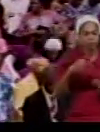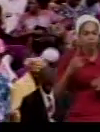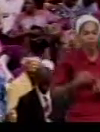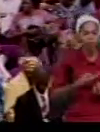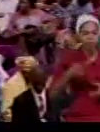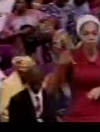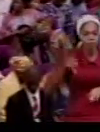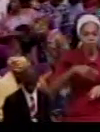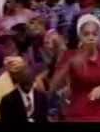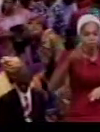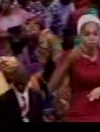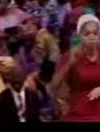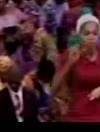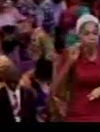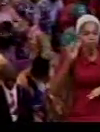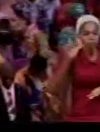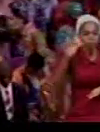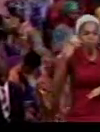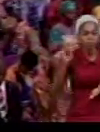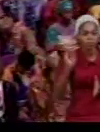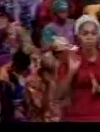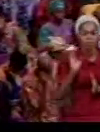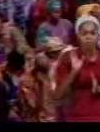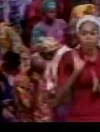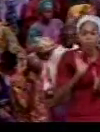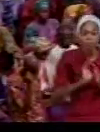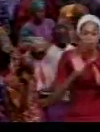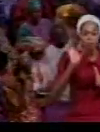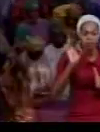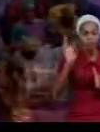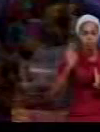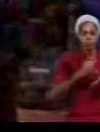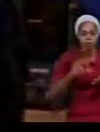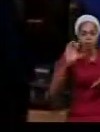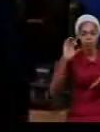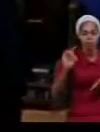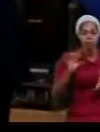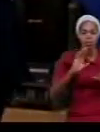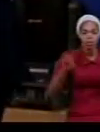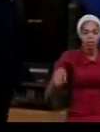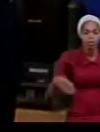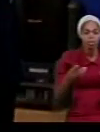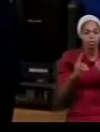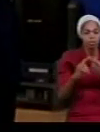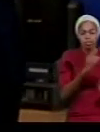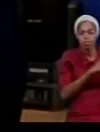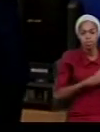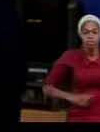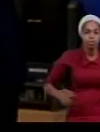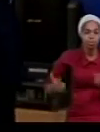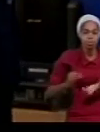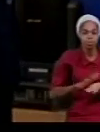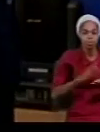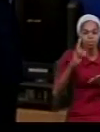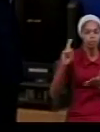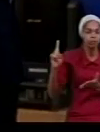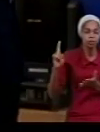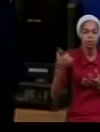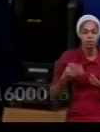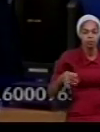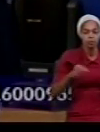96, verse 8. Psalm 96, verse 8. Give unto the Lord the glory due unto his name.